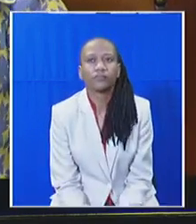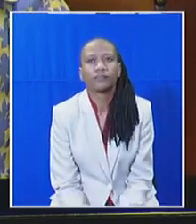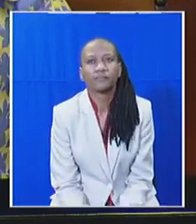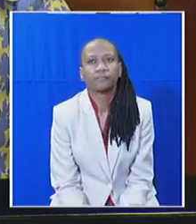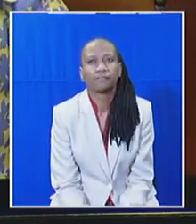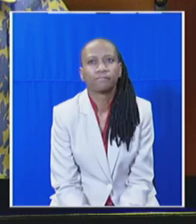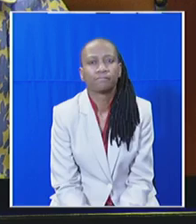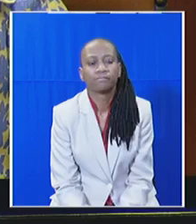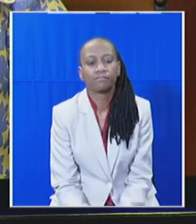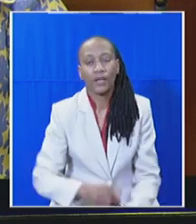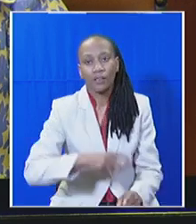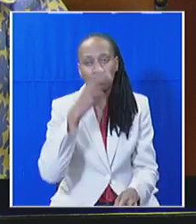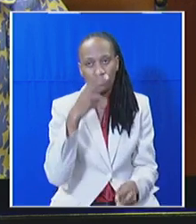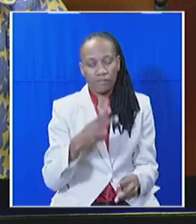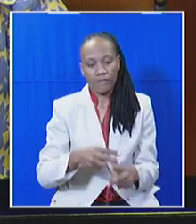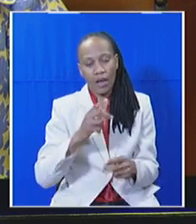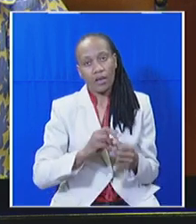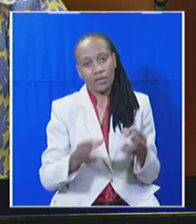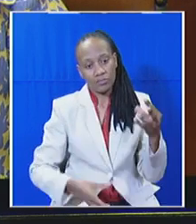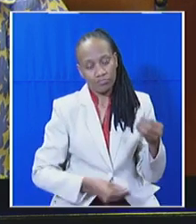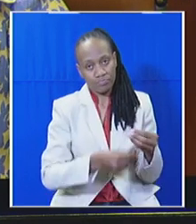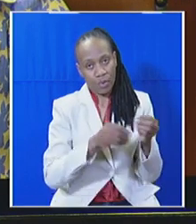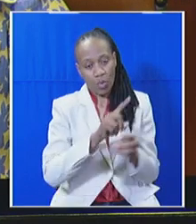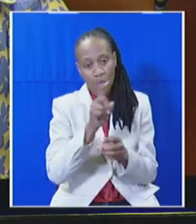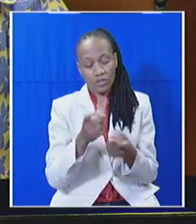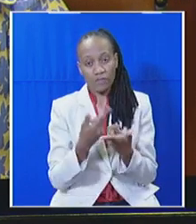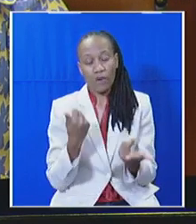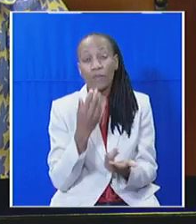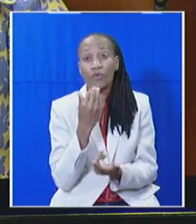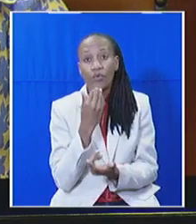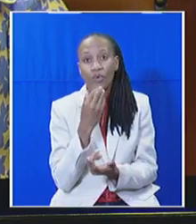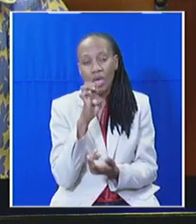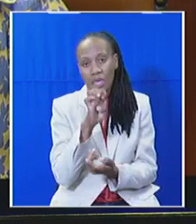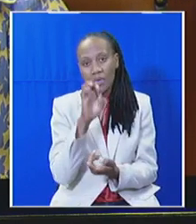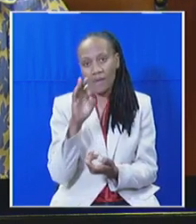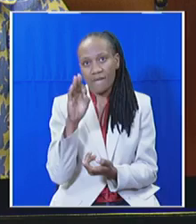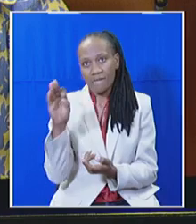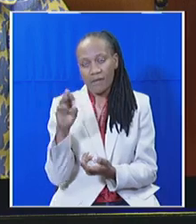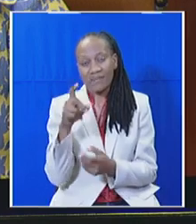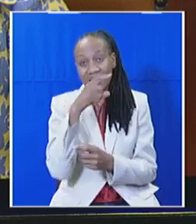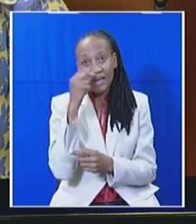The last supplementary question will come from the Honorable Maxson.